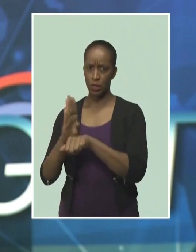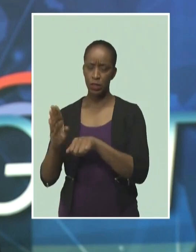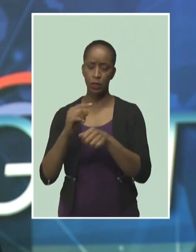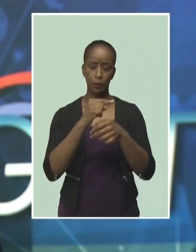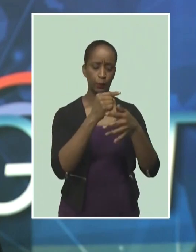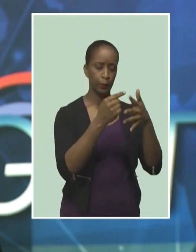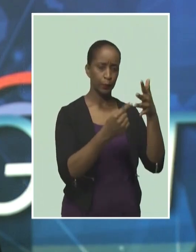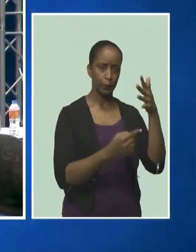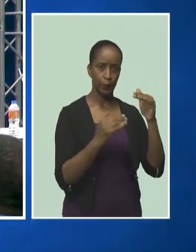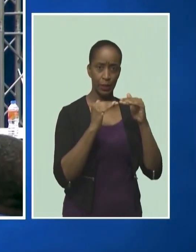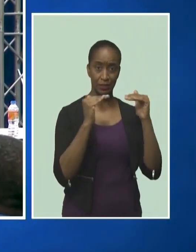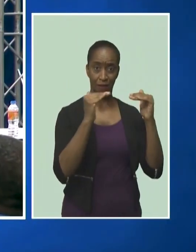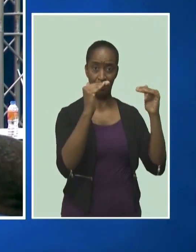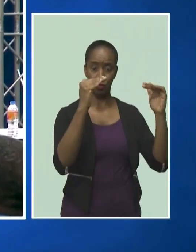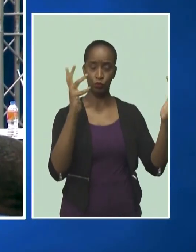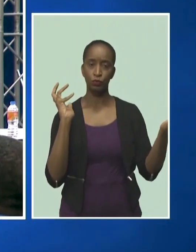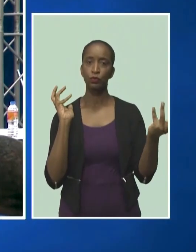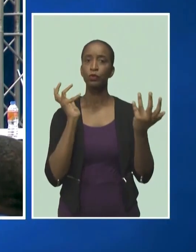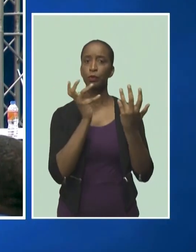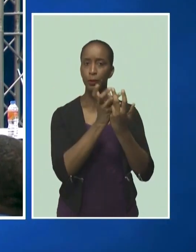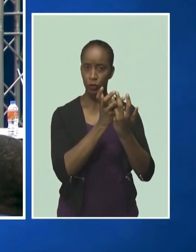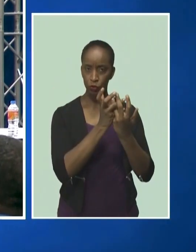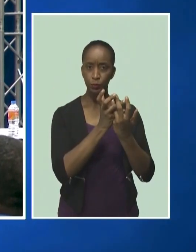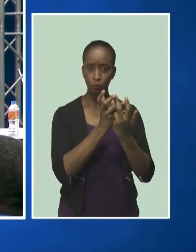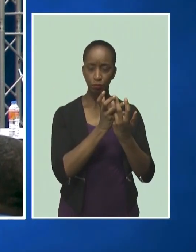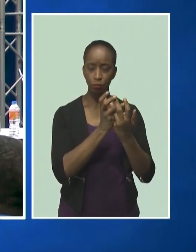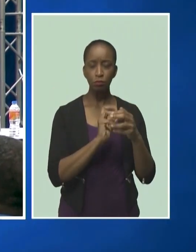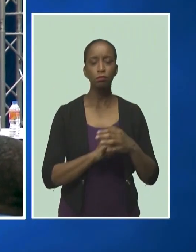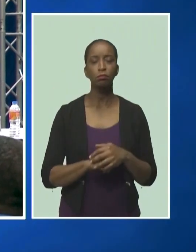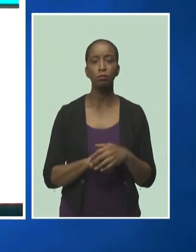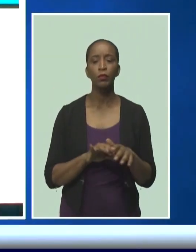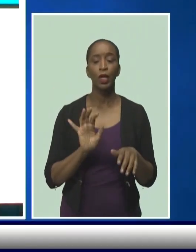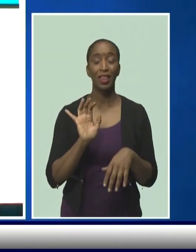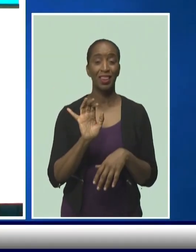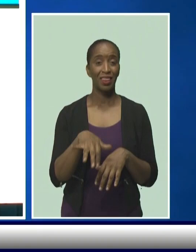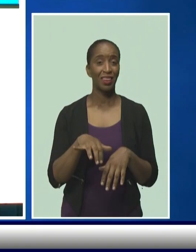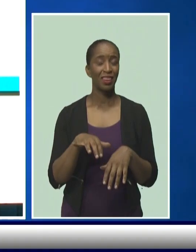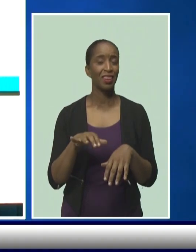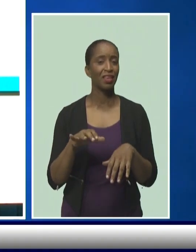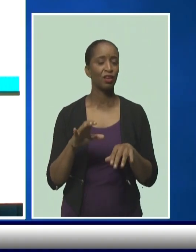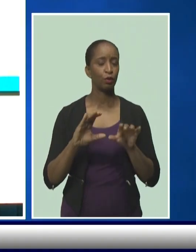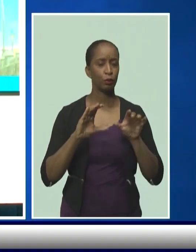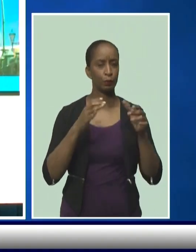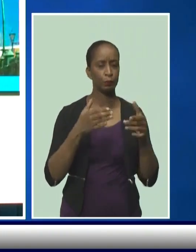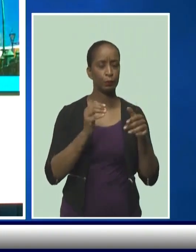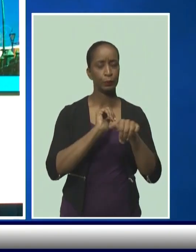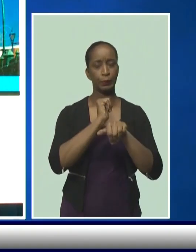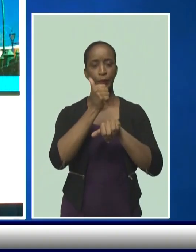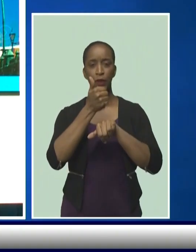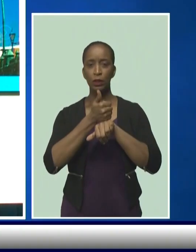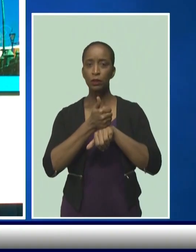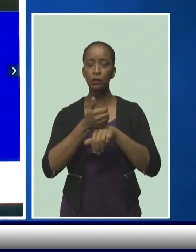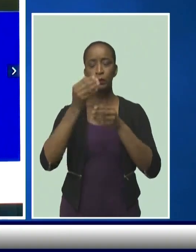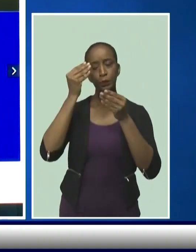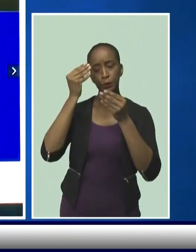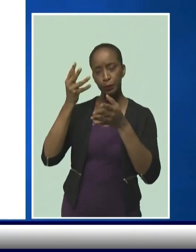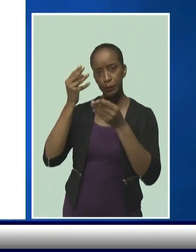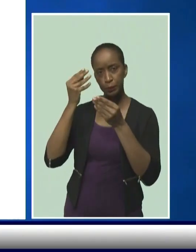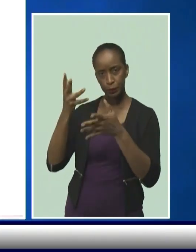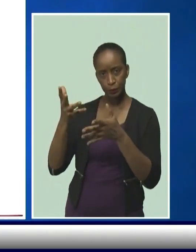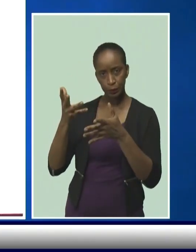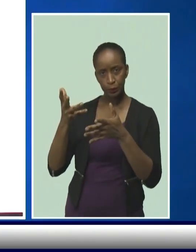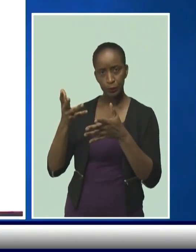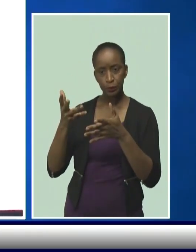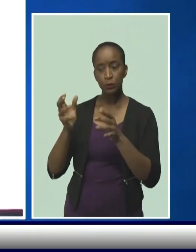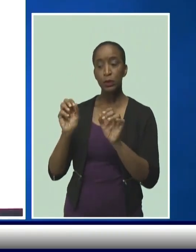reports. The Anti-Money Laundering Authority's Compliance Unit has been set up to provide information and resources to assist in